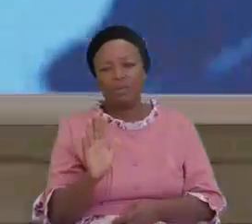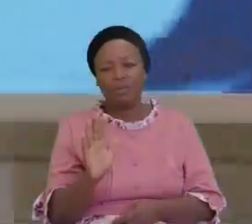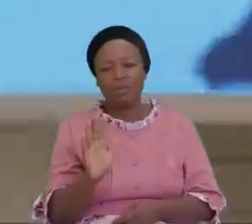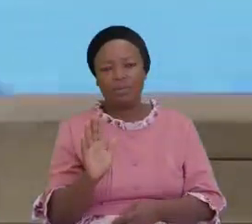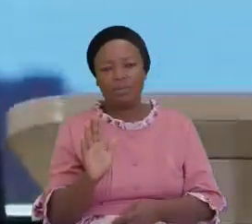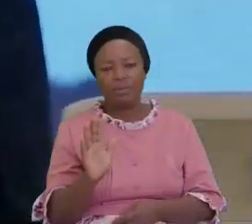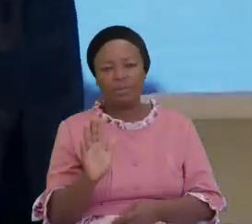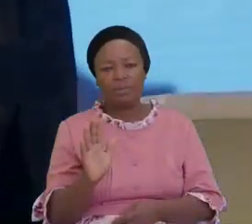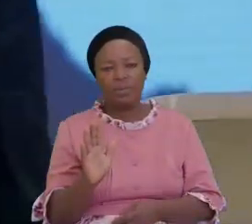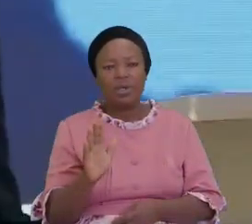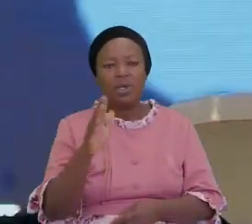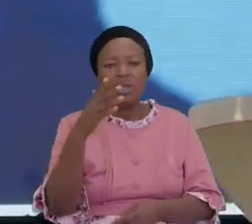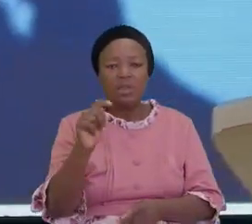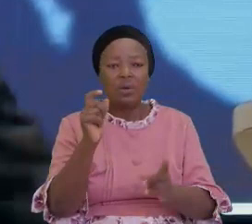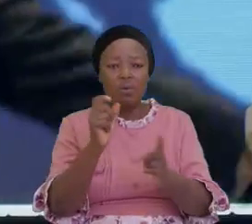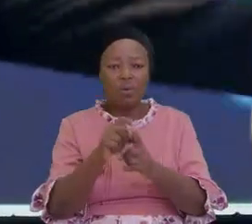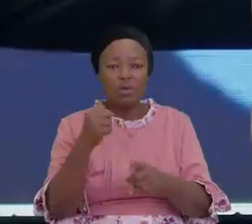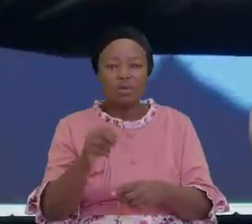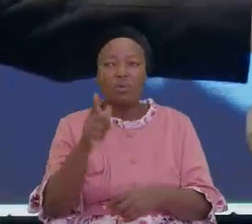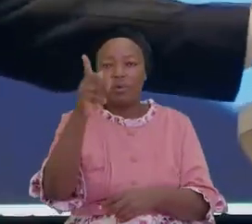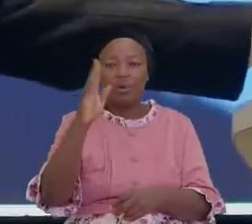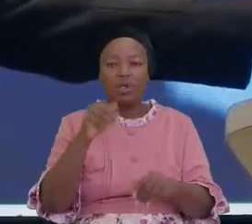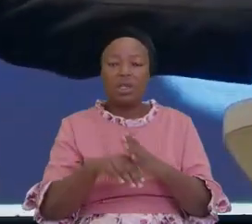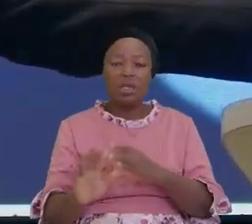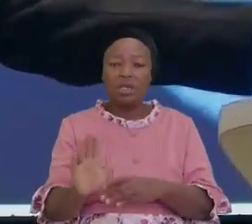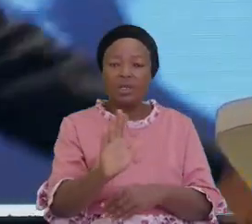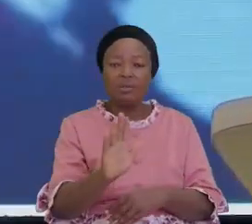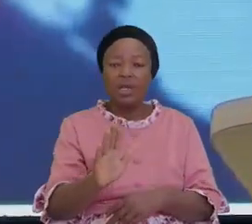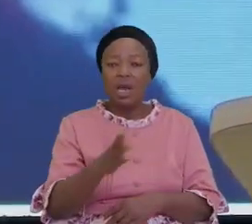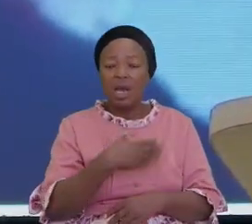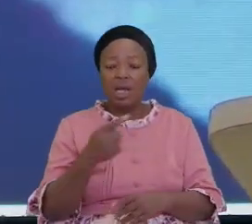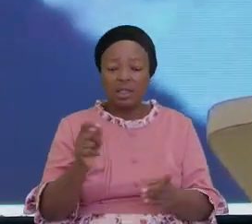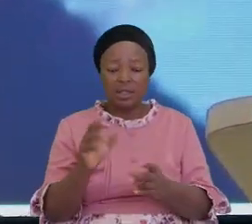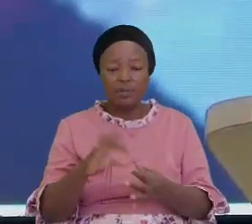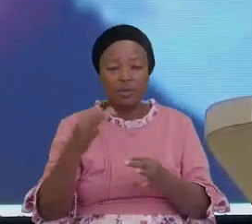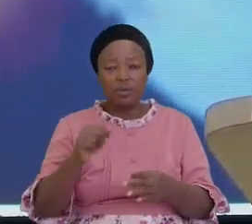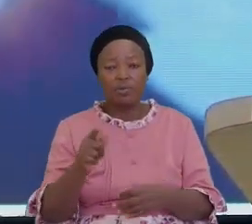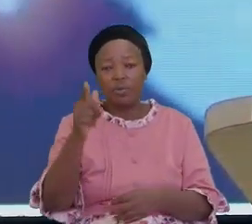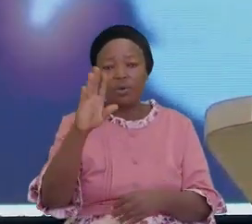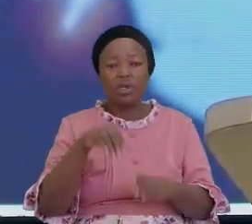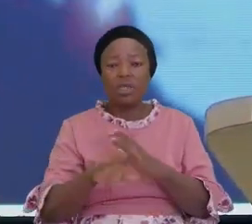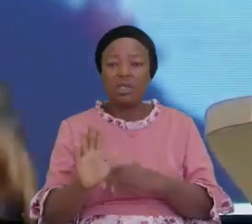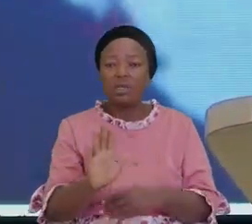The words of God in him and the Spirit of God in him.